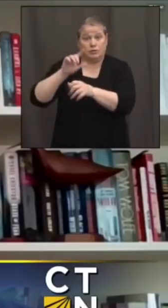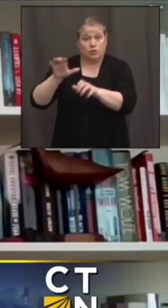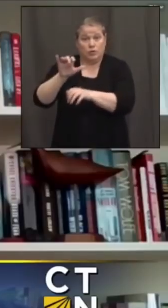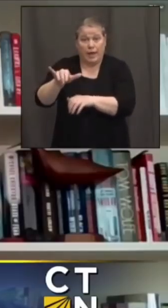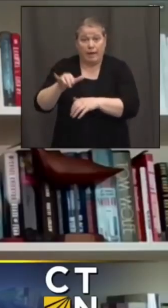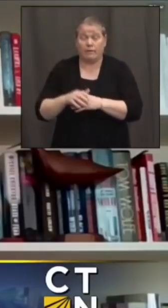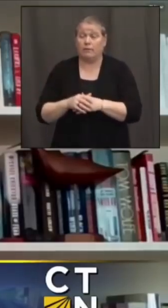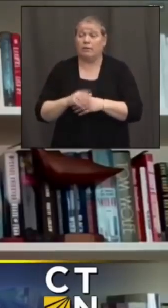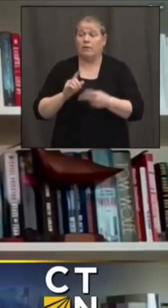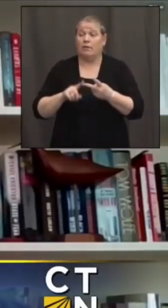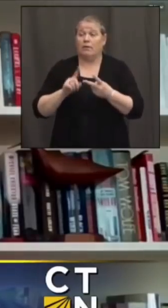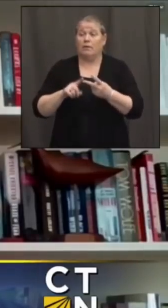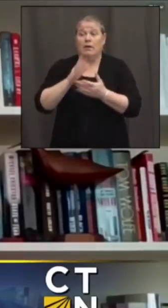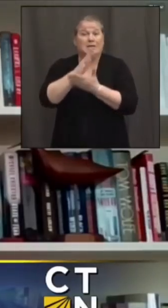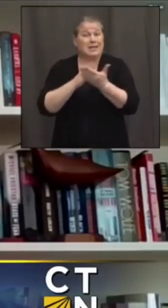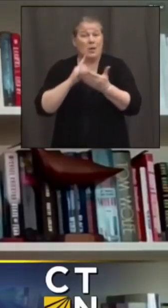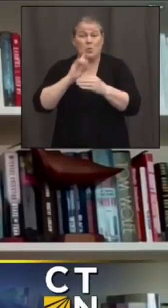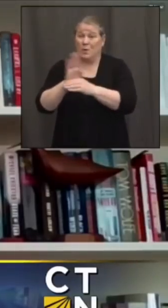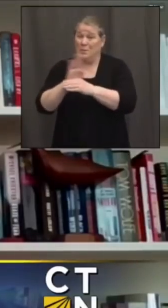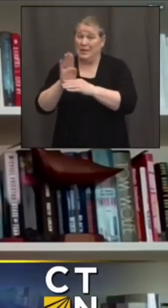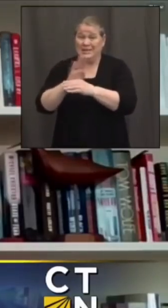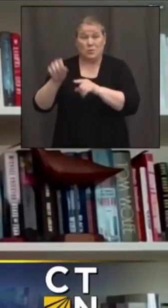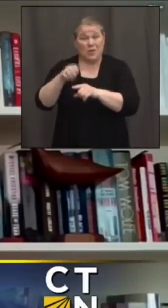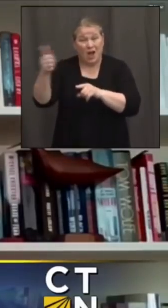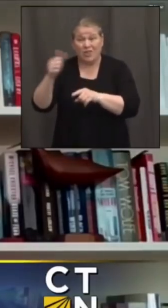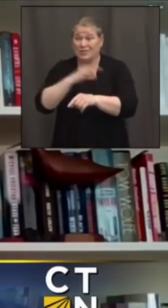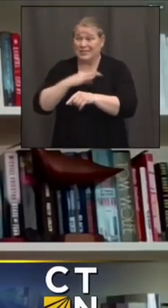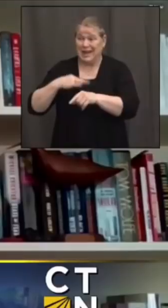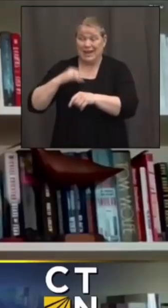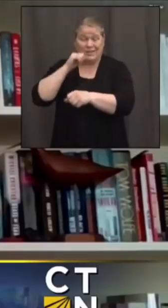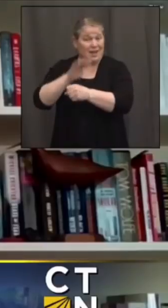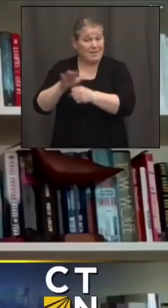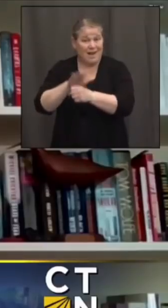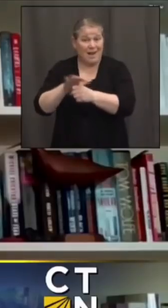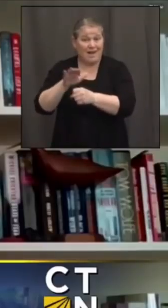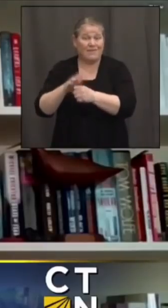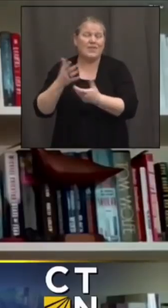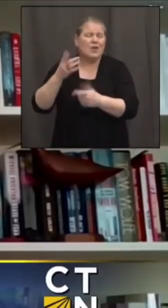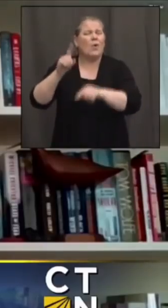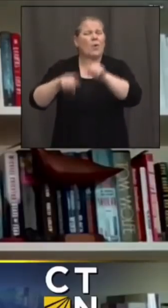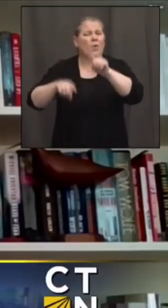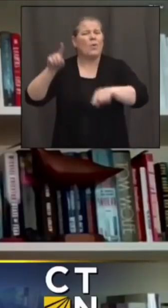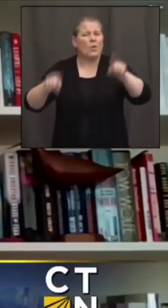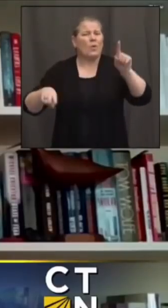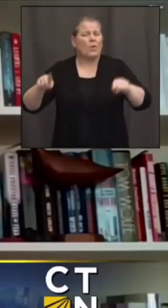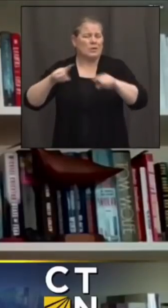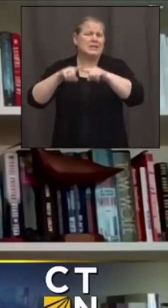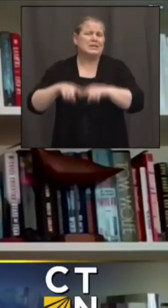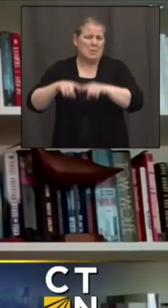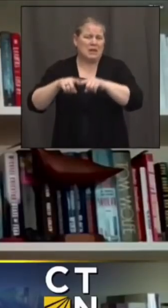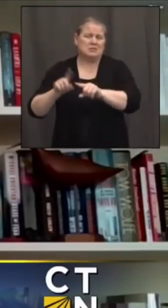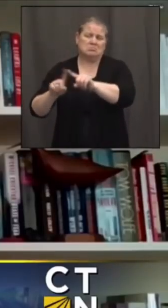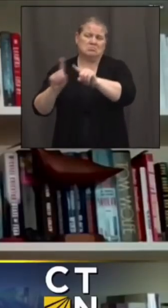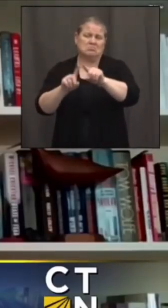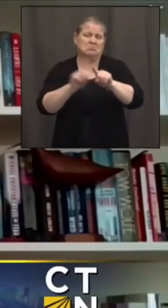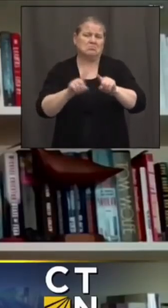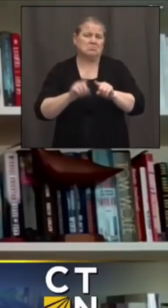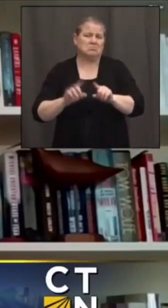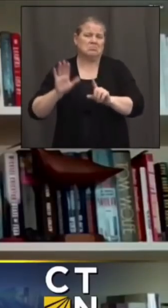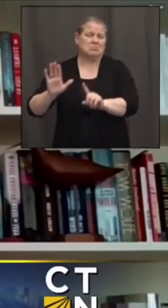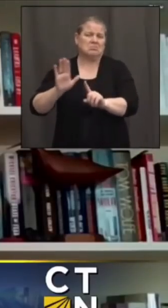were busy with other things. They didn't have the staffing this time around. So it really depends on the district and what